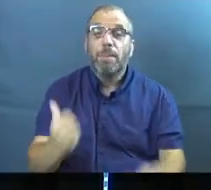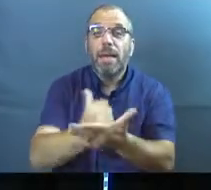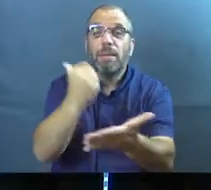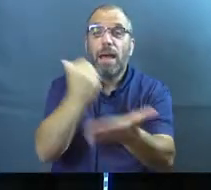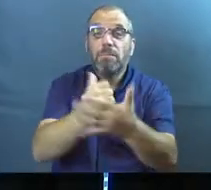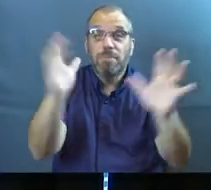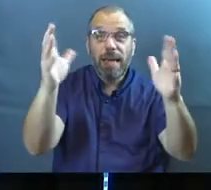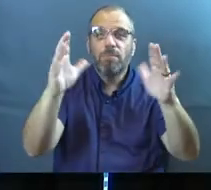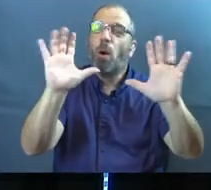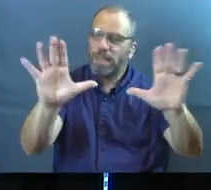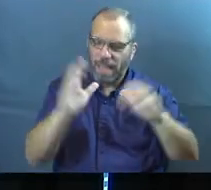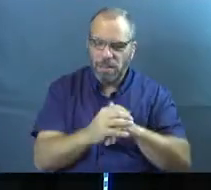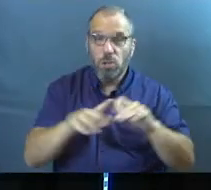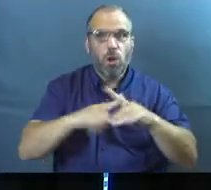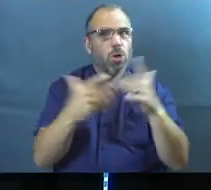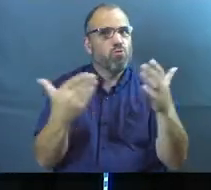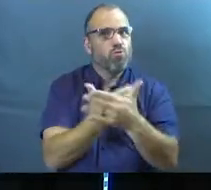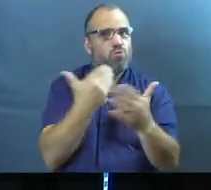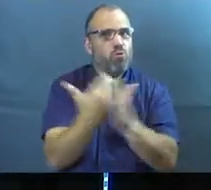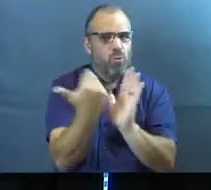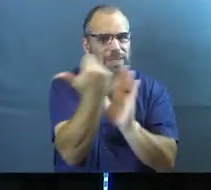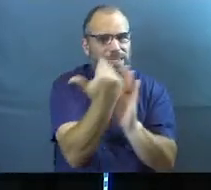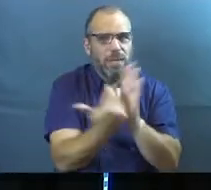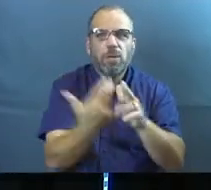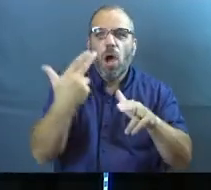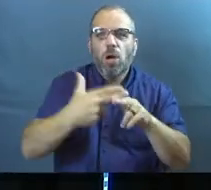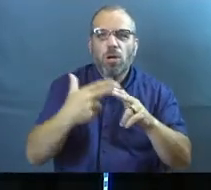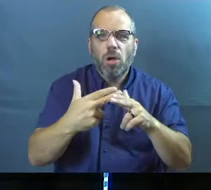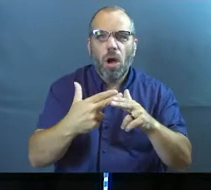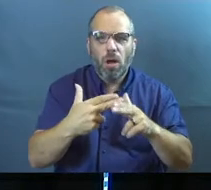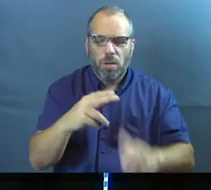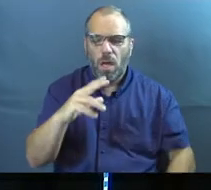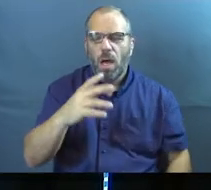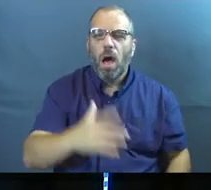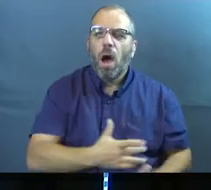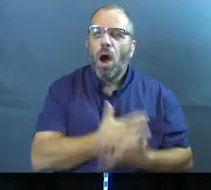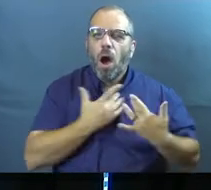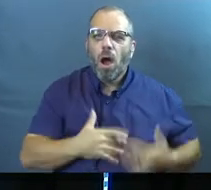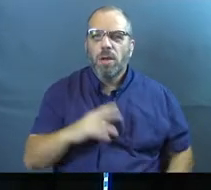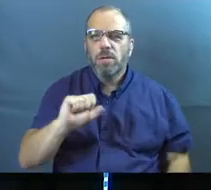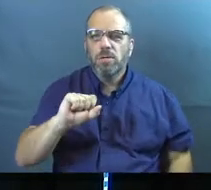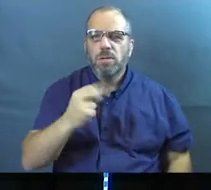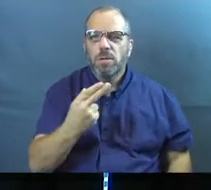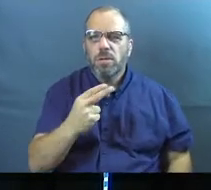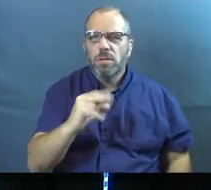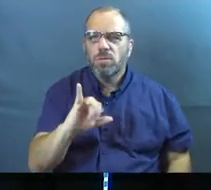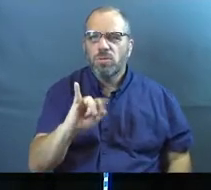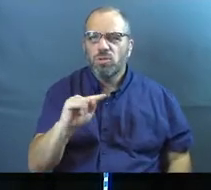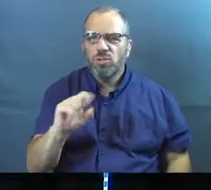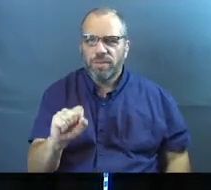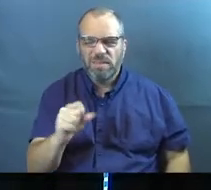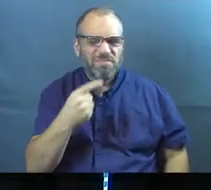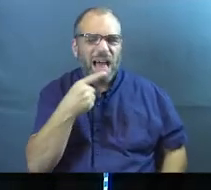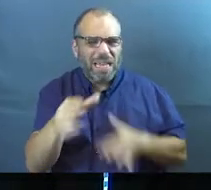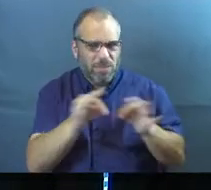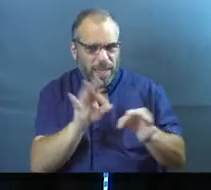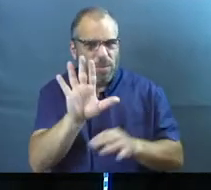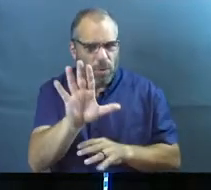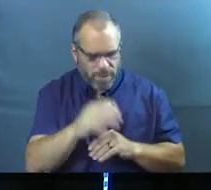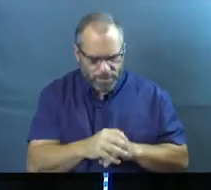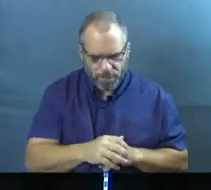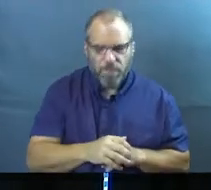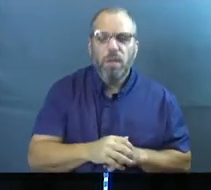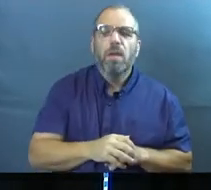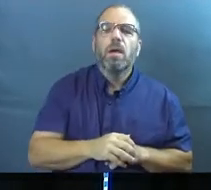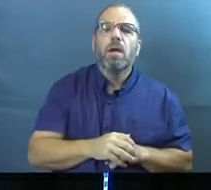Amen, amen, amen. Yeah, we are starting a brand new series today called Heart Shifts, and I'll tell you a little bit more about that in a minute, but